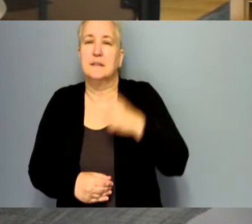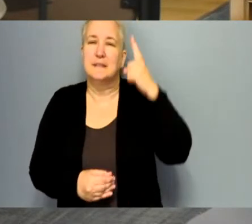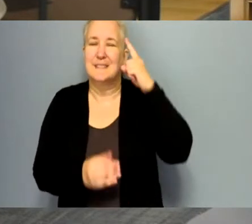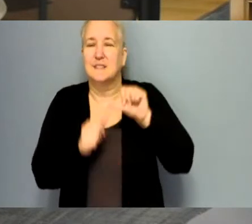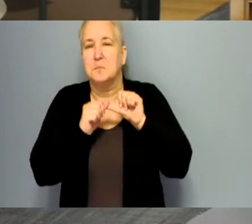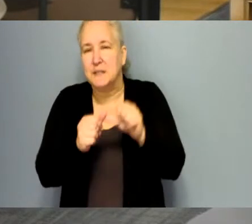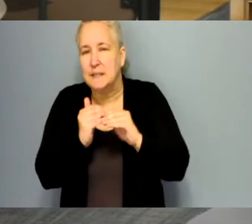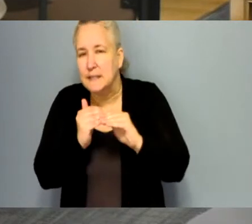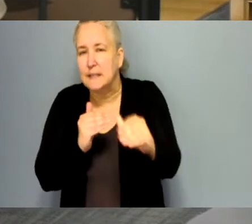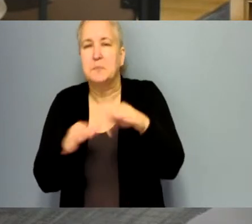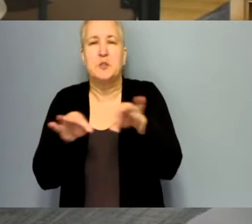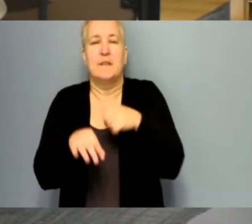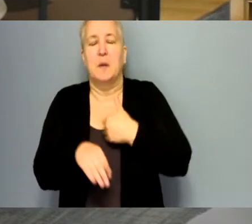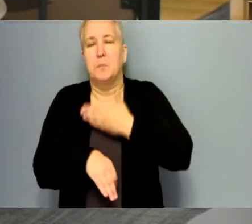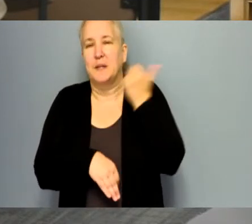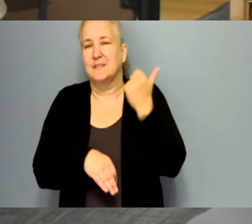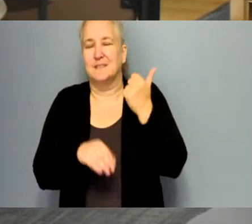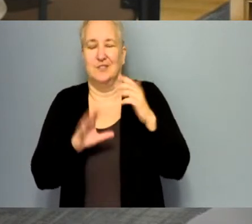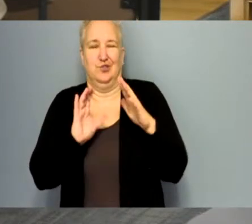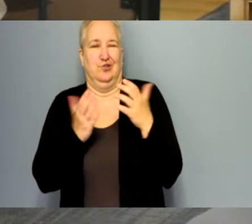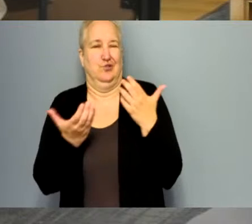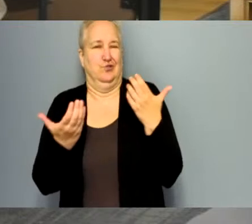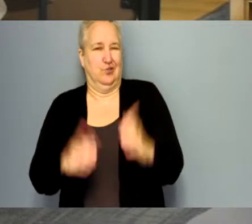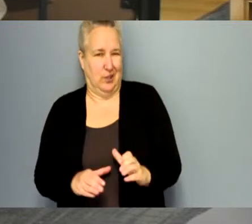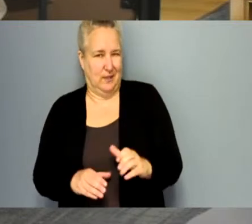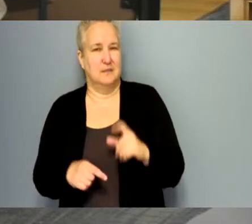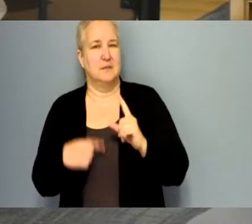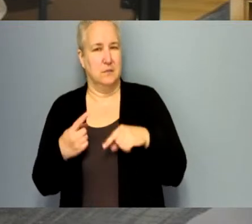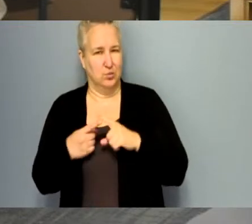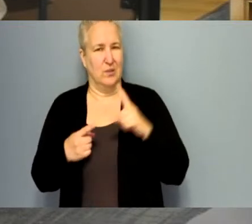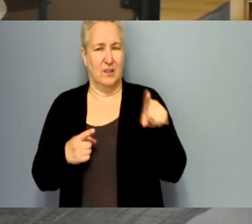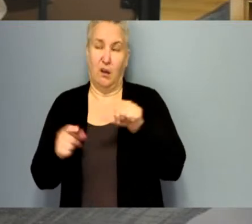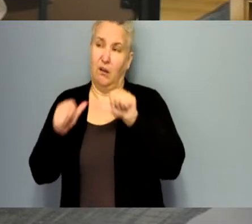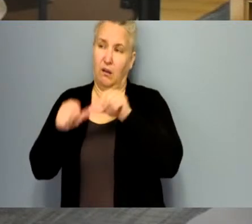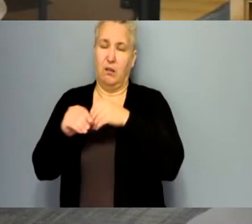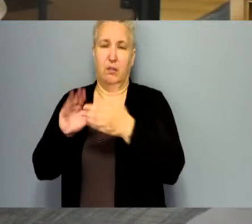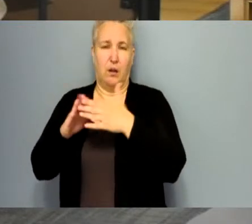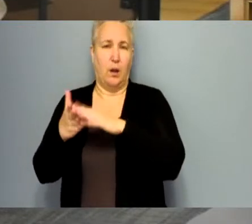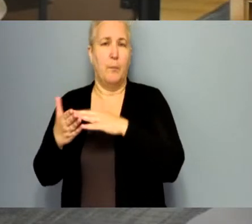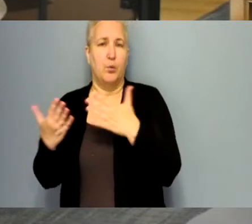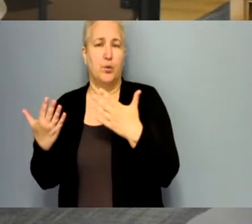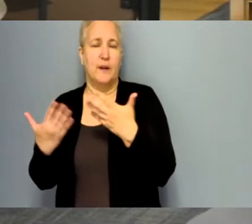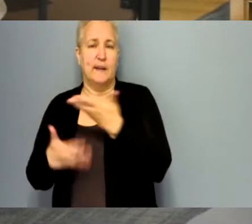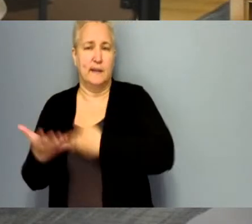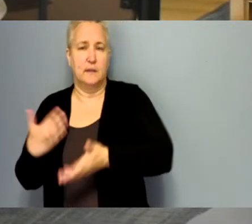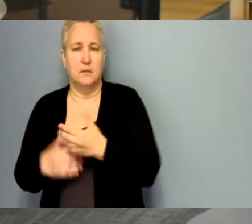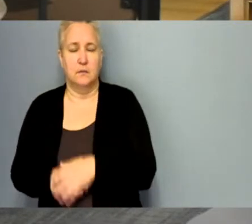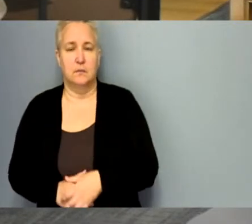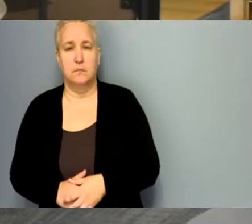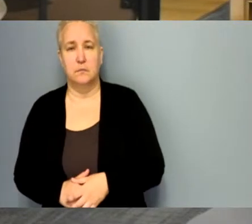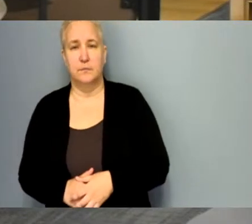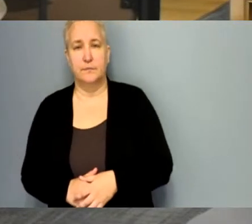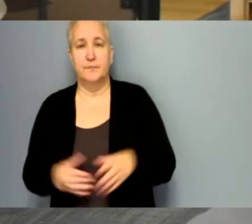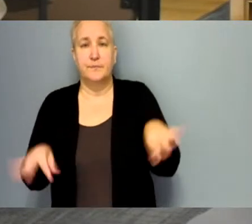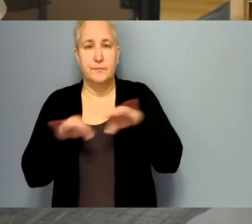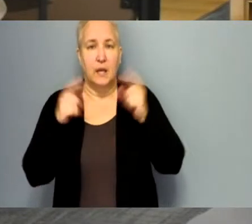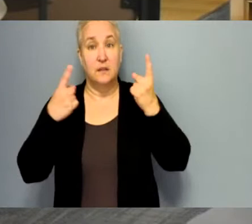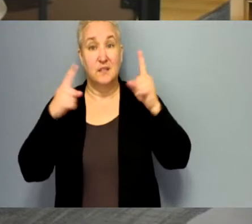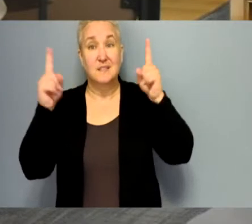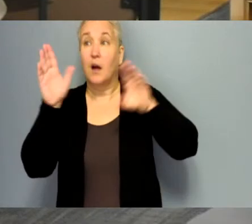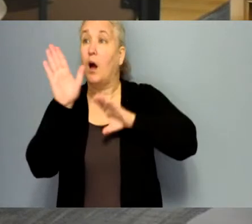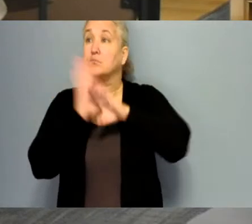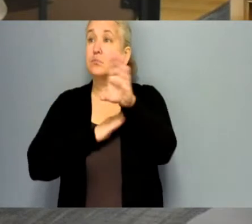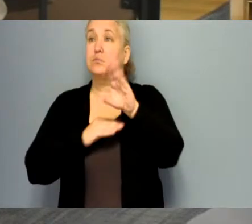the best chance when they continue in the community of succeeding and of